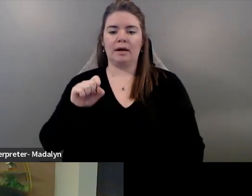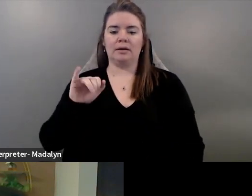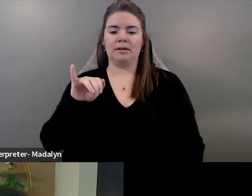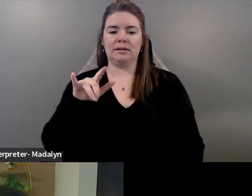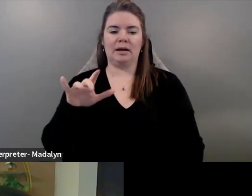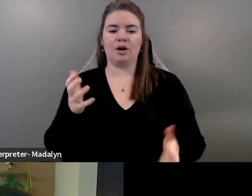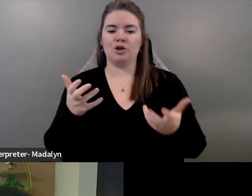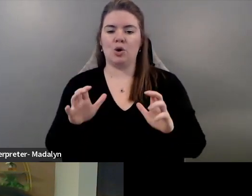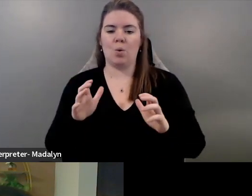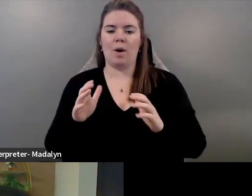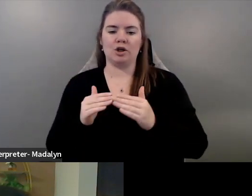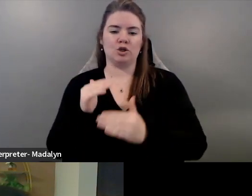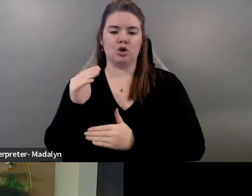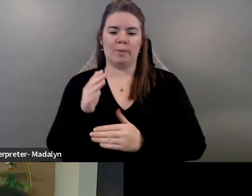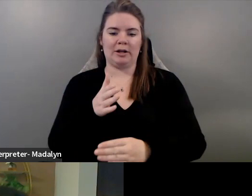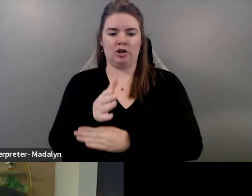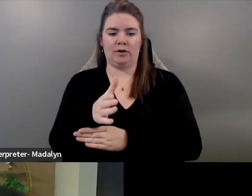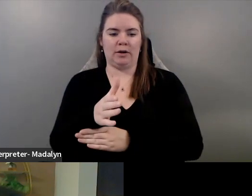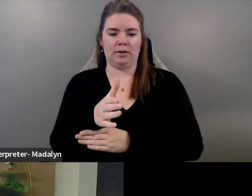council must be